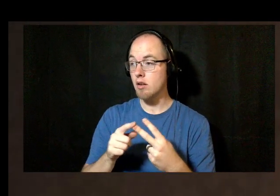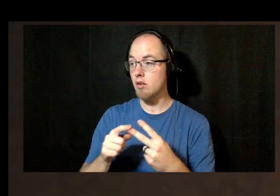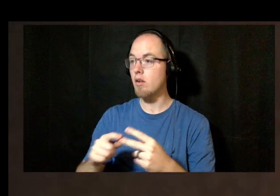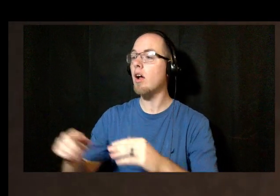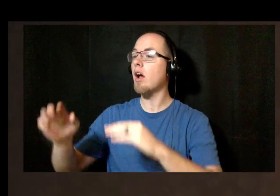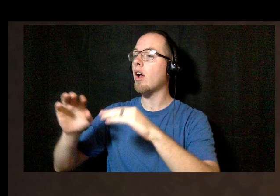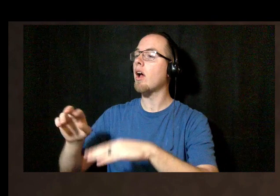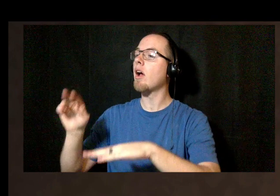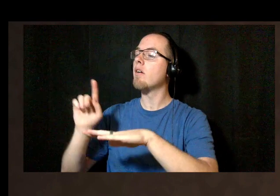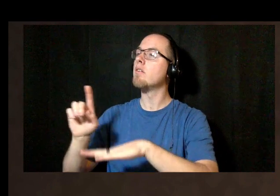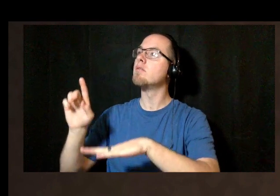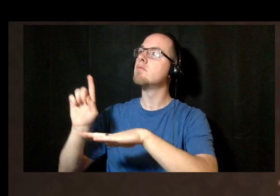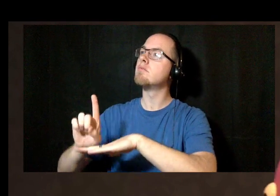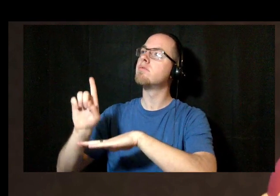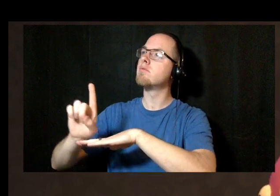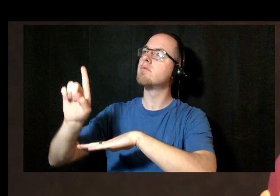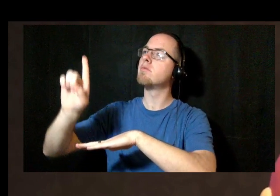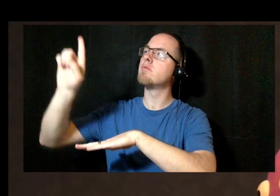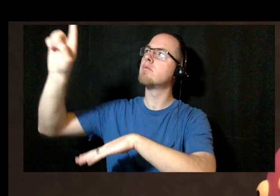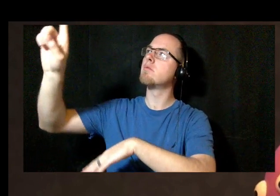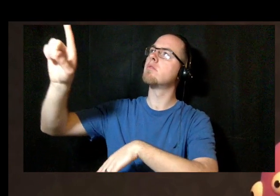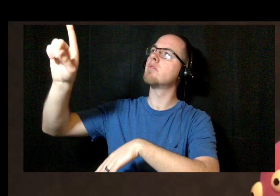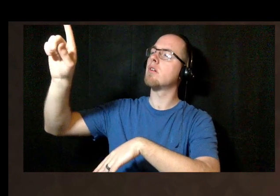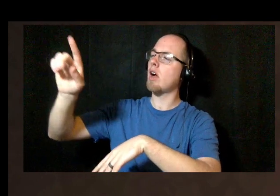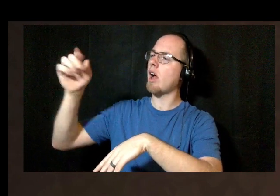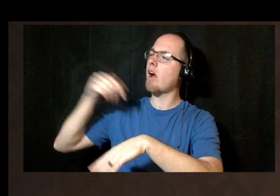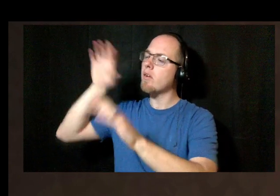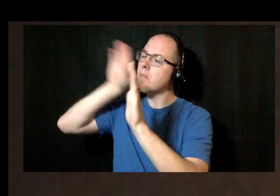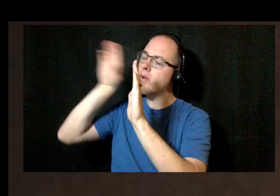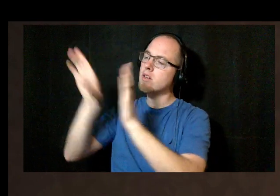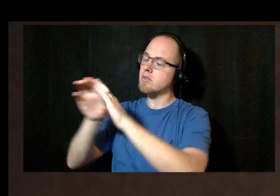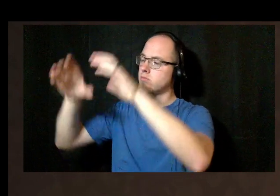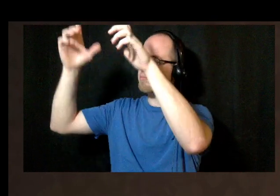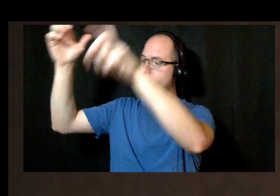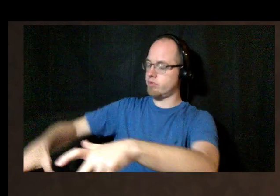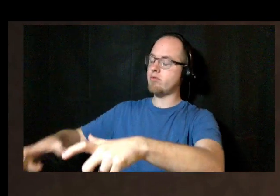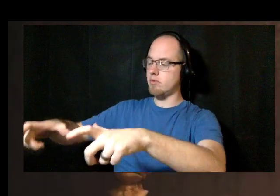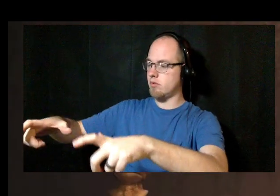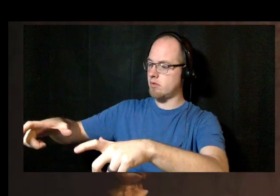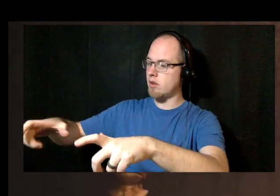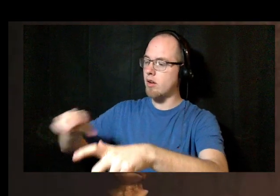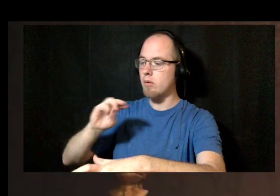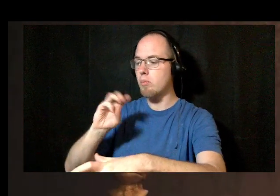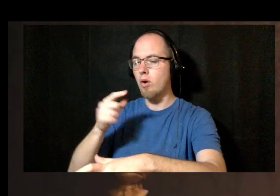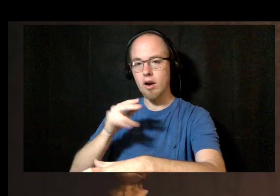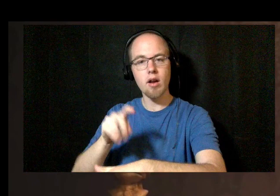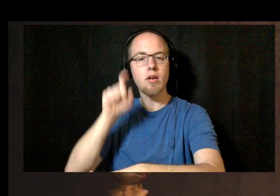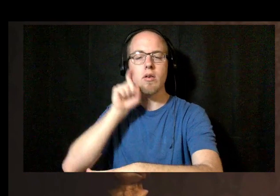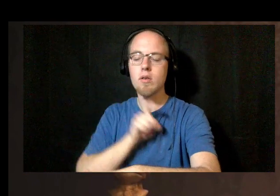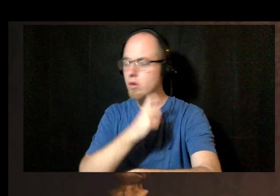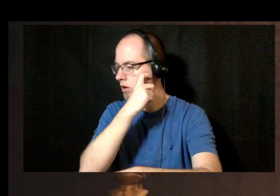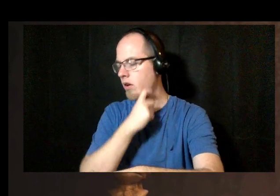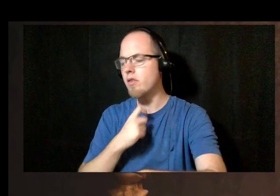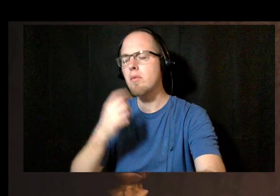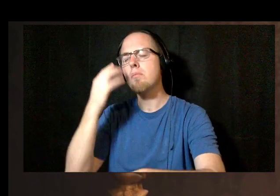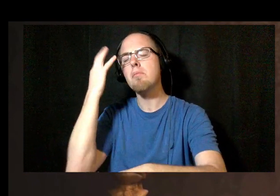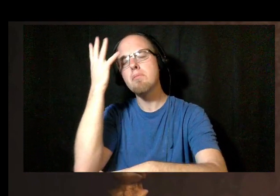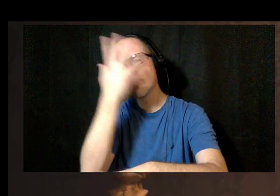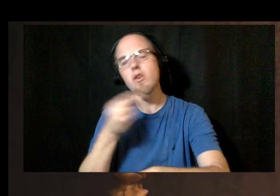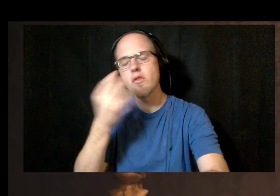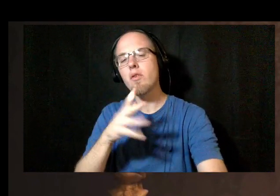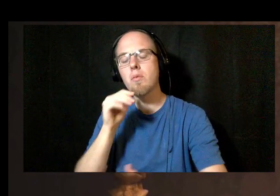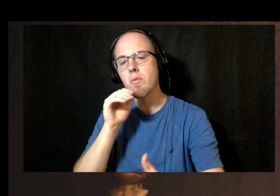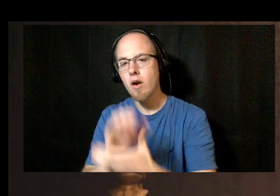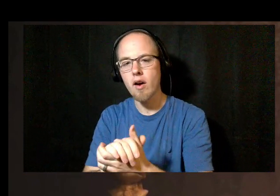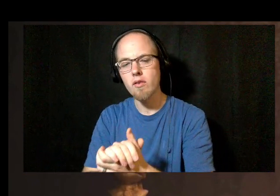first floor landing, is a wedding photograph featuring a very cleanly shaven Morgan with a very beautiful bride, very much